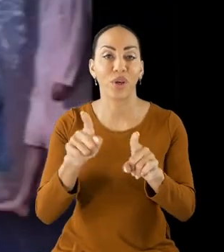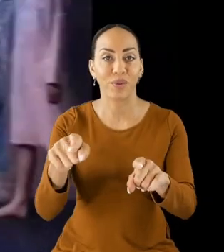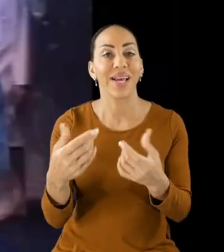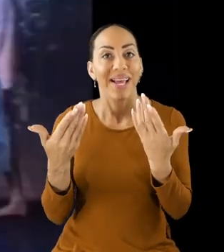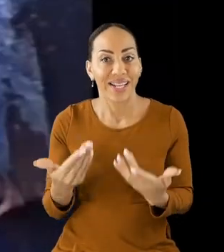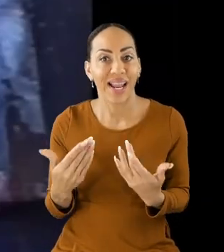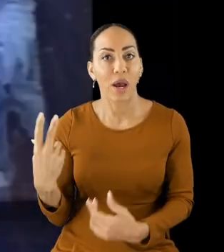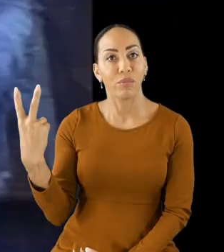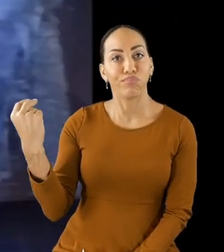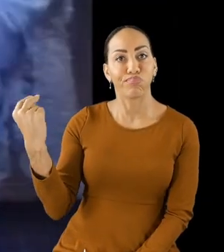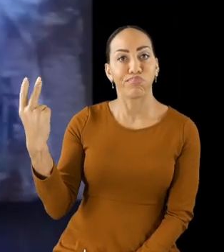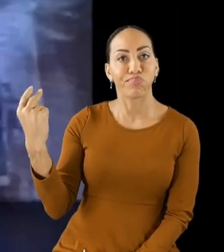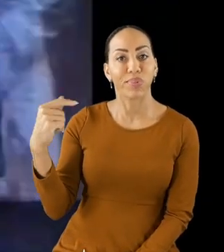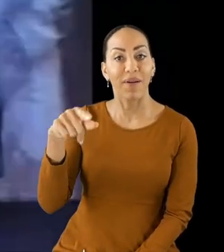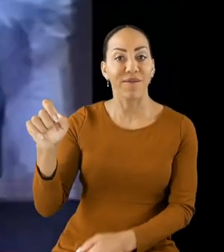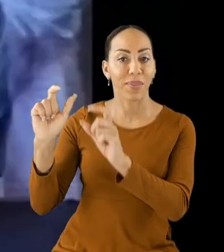We need